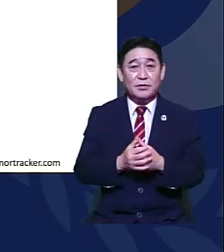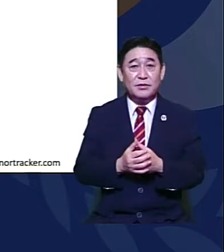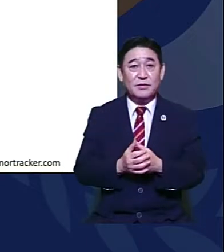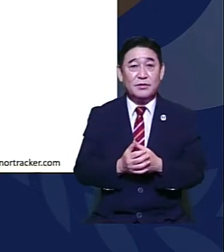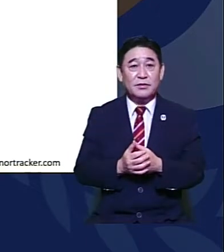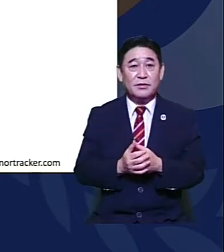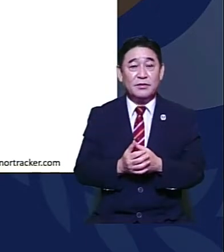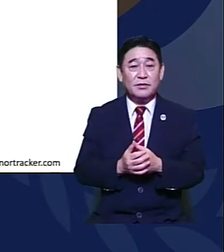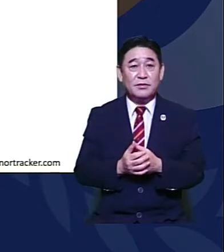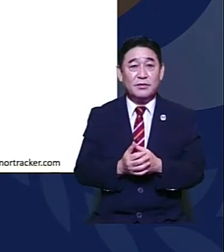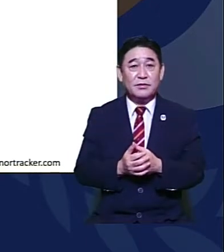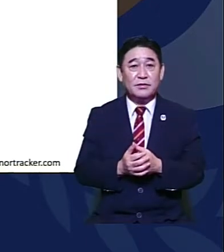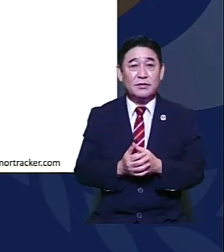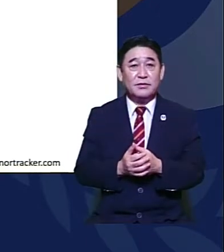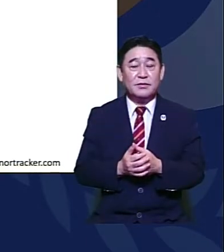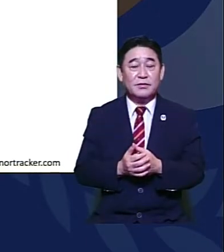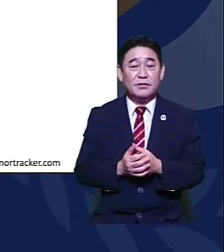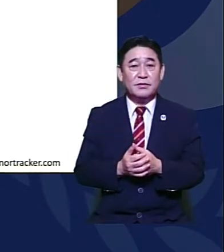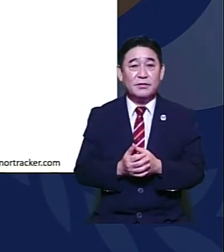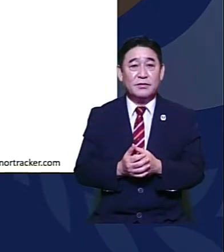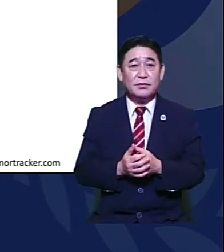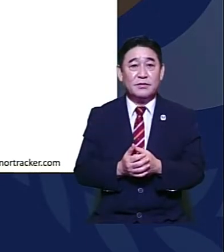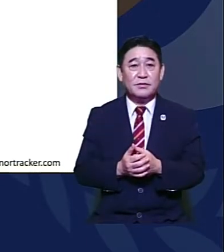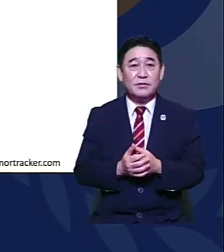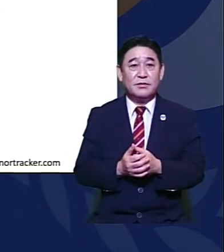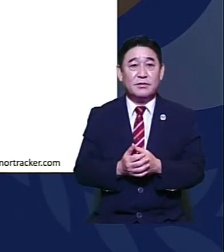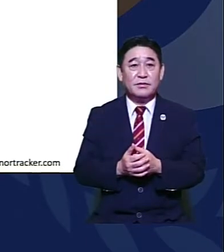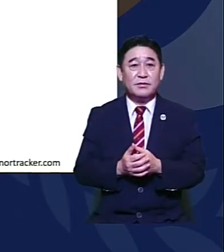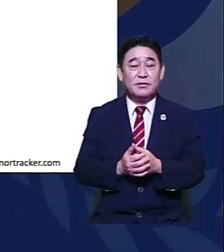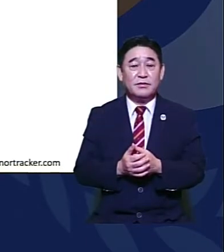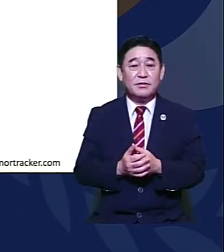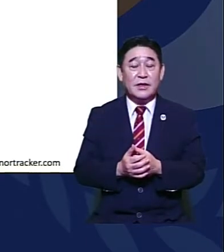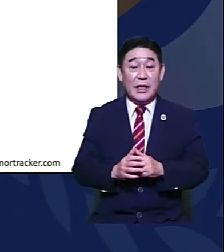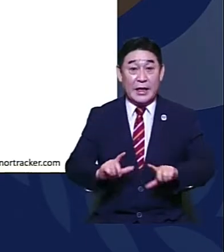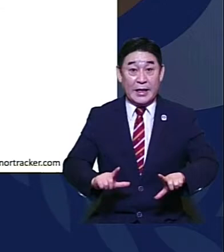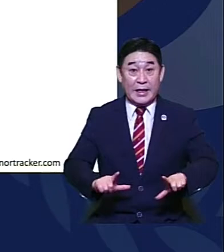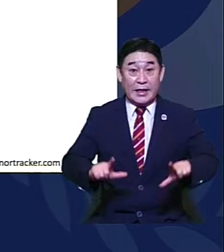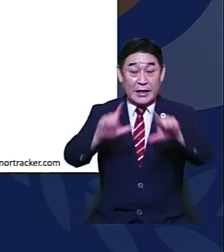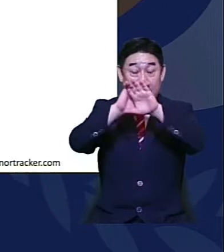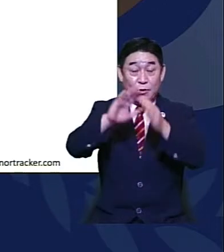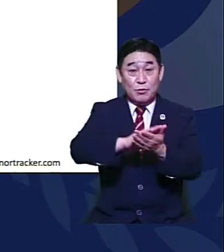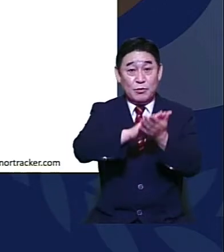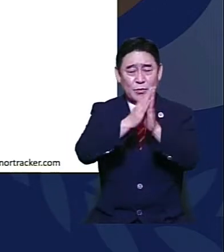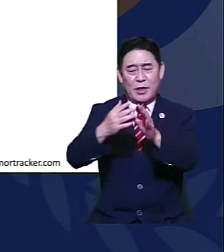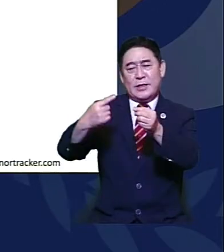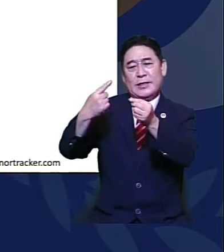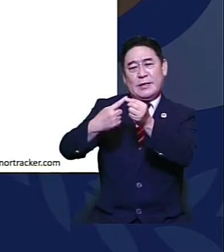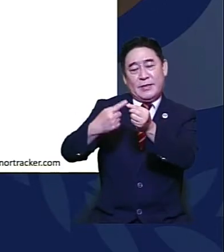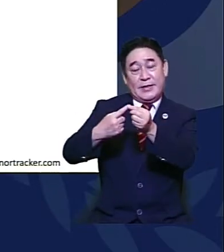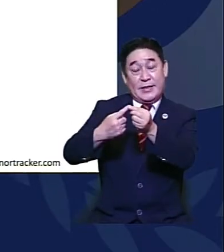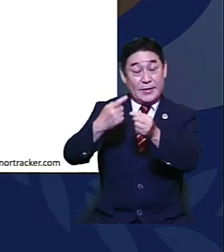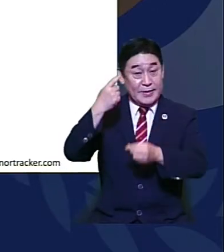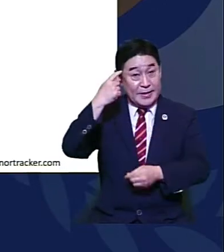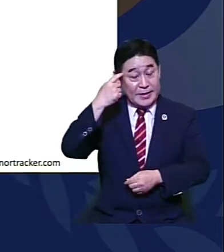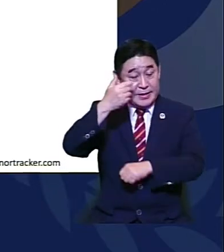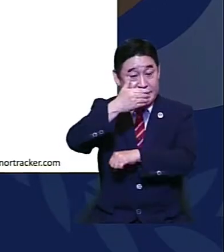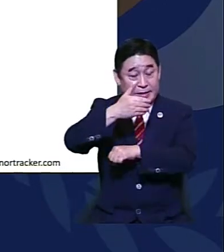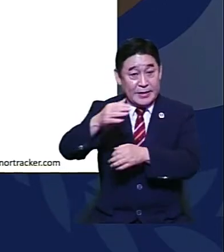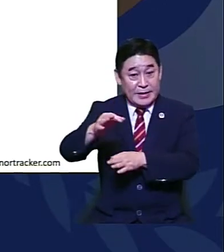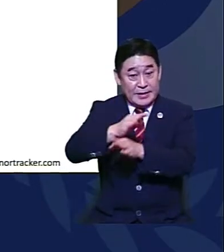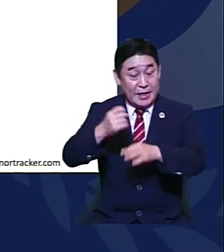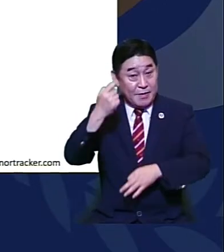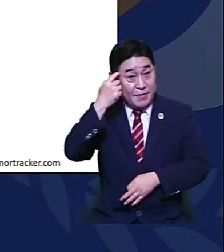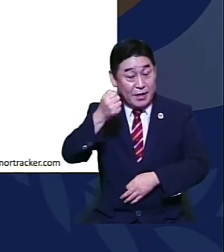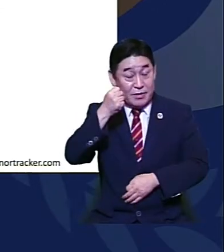climate change became a top policy priority. That's why ODA funding